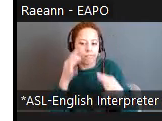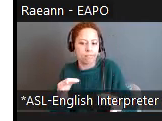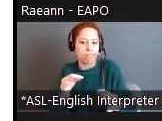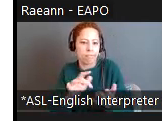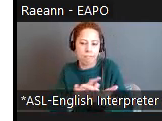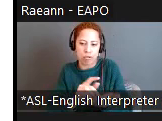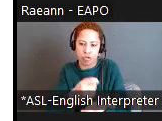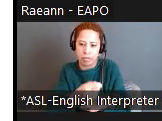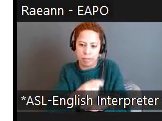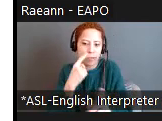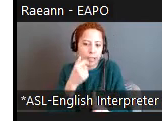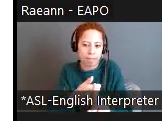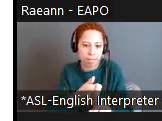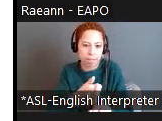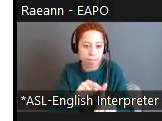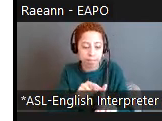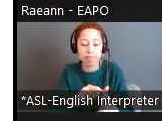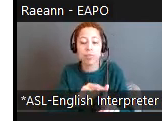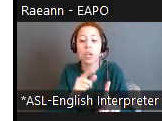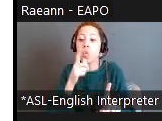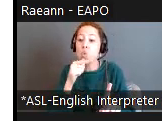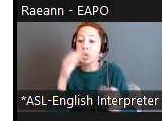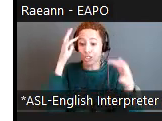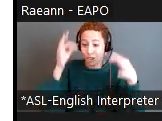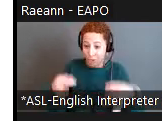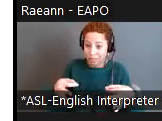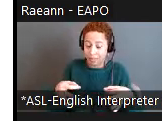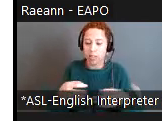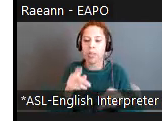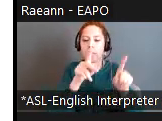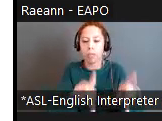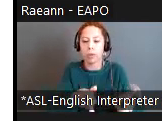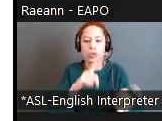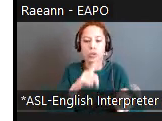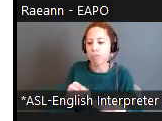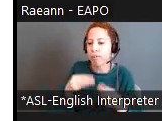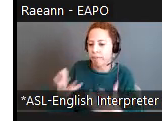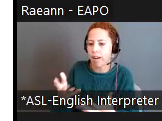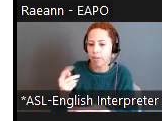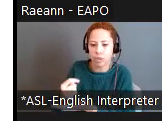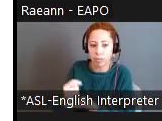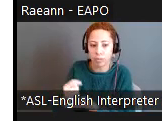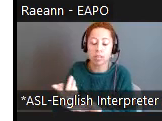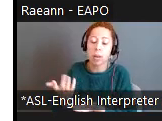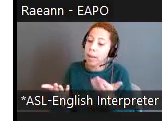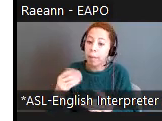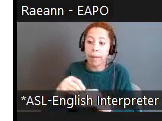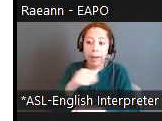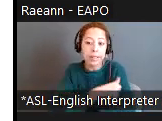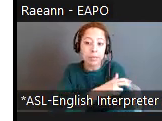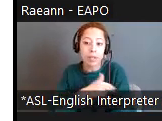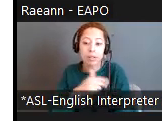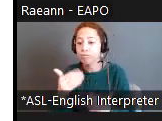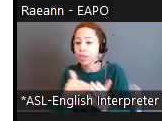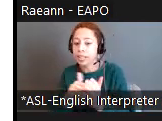determined by the person who is giving you the treatment. So if you're in hospital and it's a doctor saying, we want to have a surgery, do